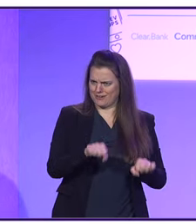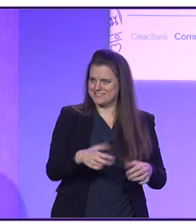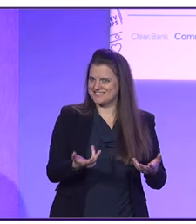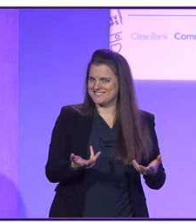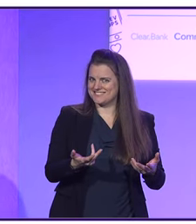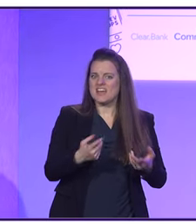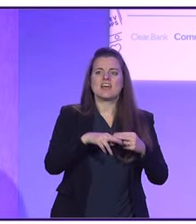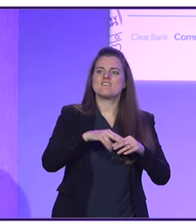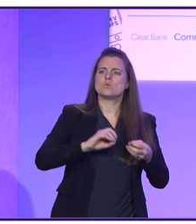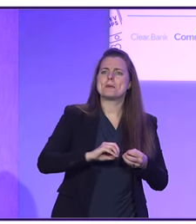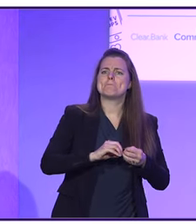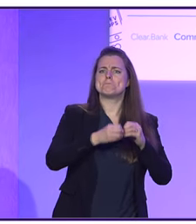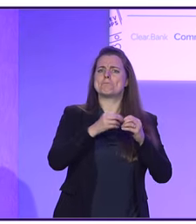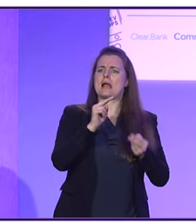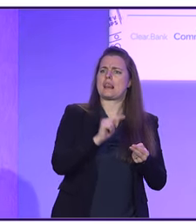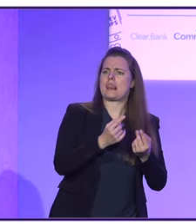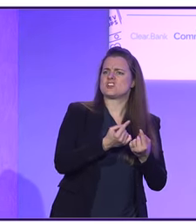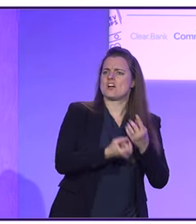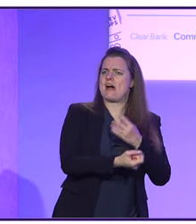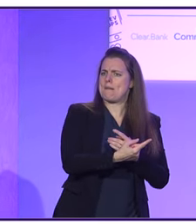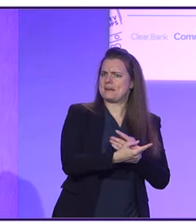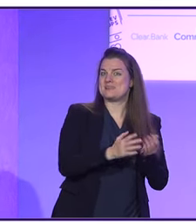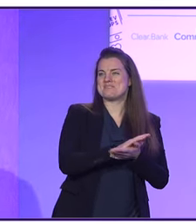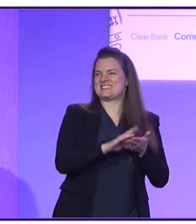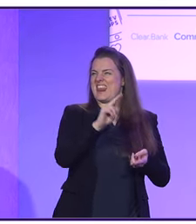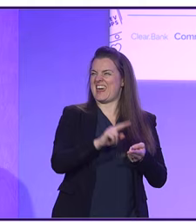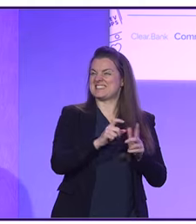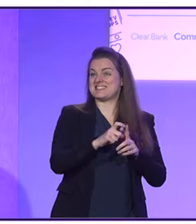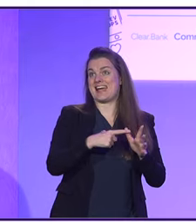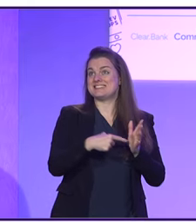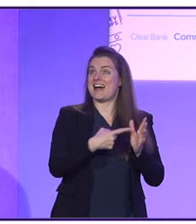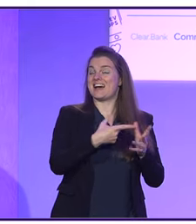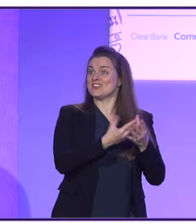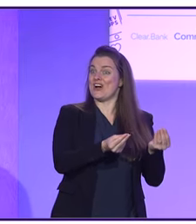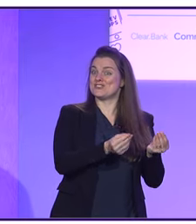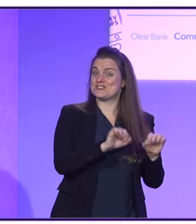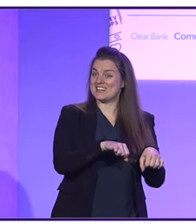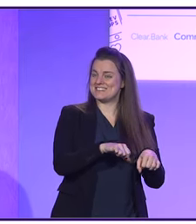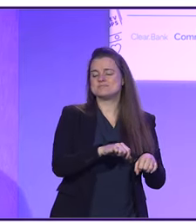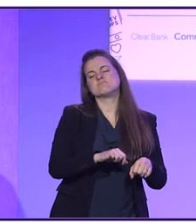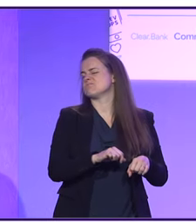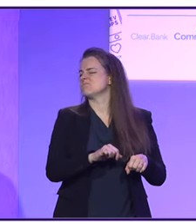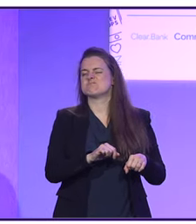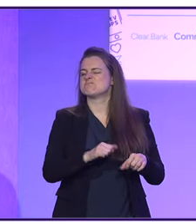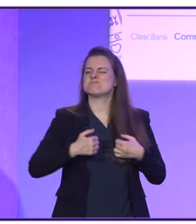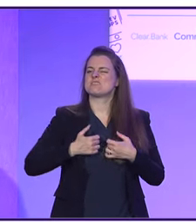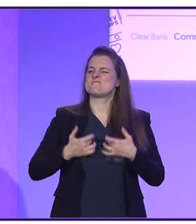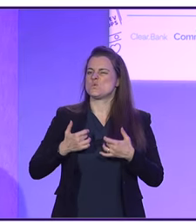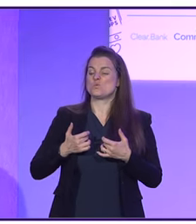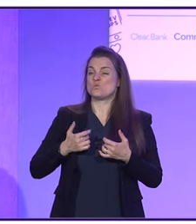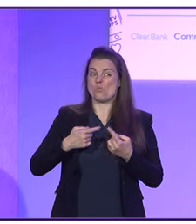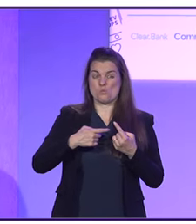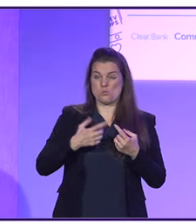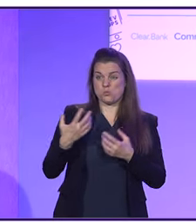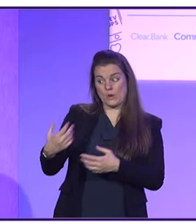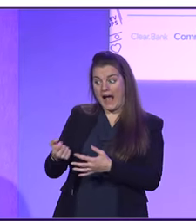make less stuff happen. But the data isn't really the problem, in my opinion. We have a lot of data because we need a lot of data.